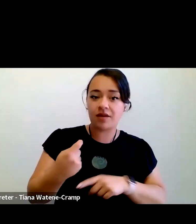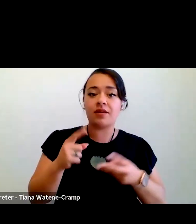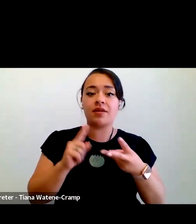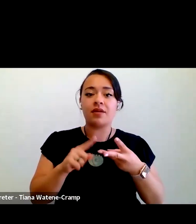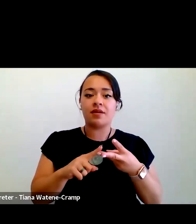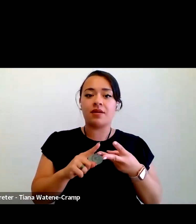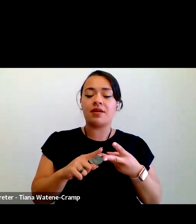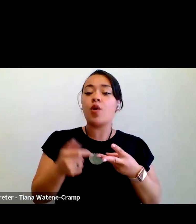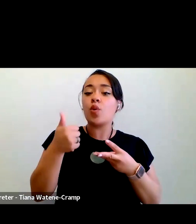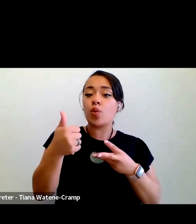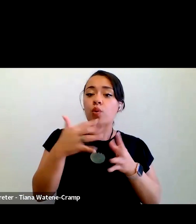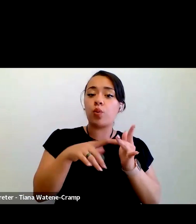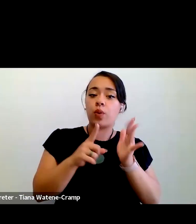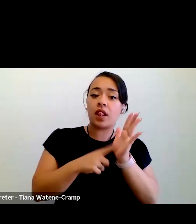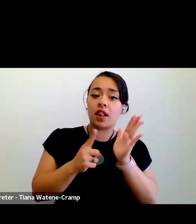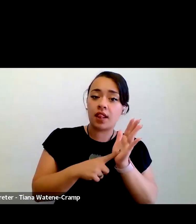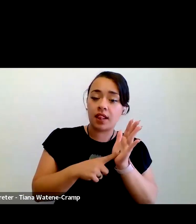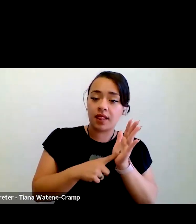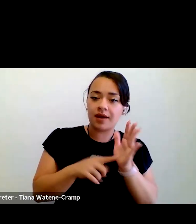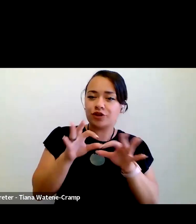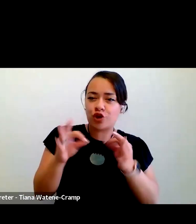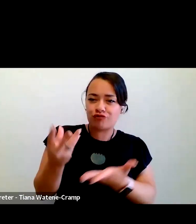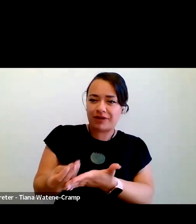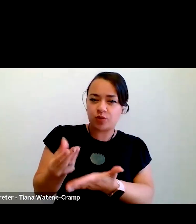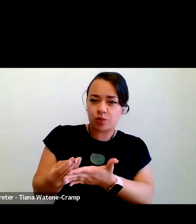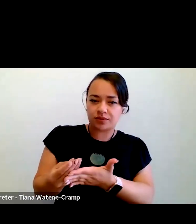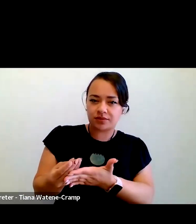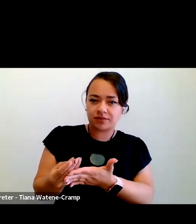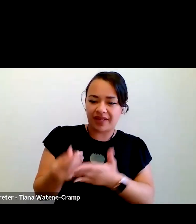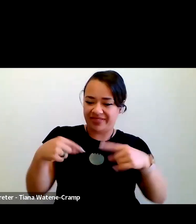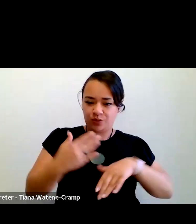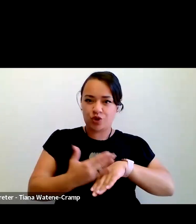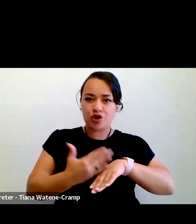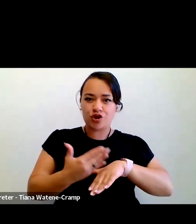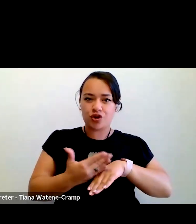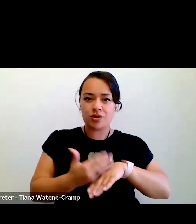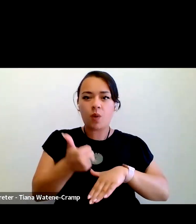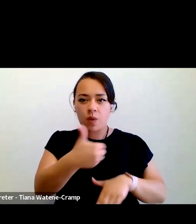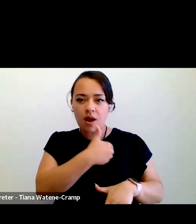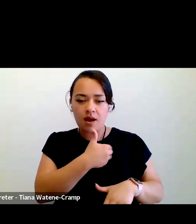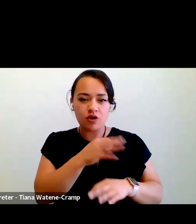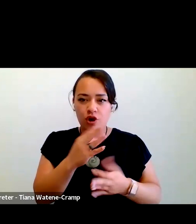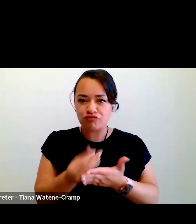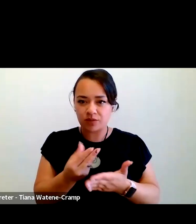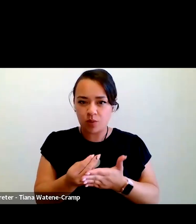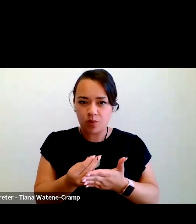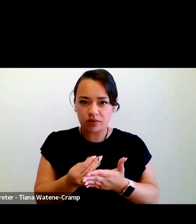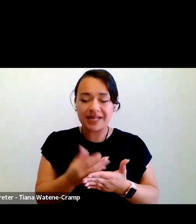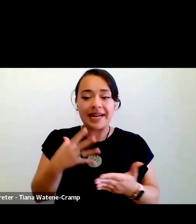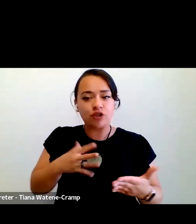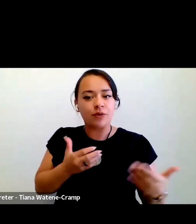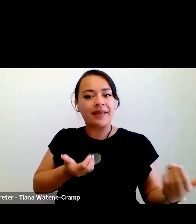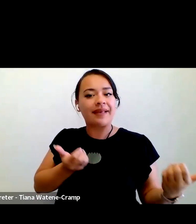a resource. So goodwill is not a resource in this work. It needs to be given, but for cultural safety